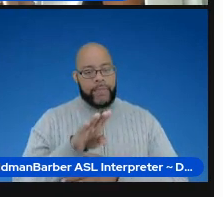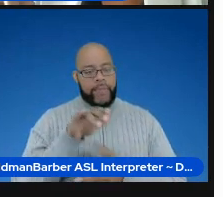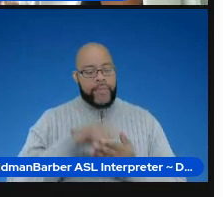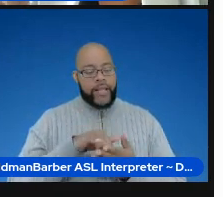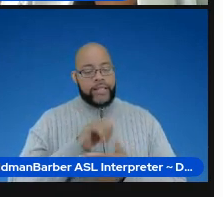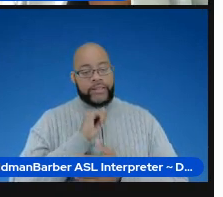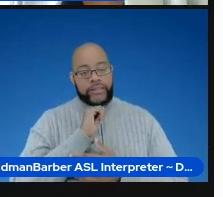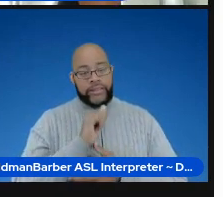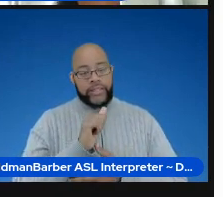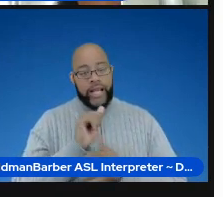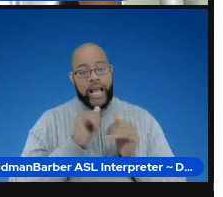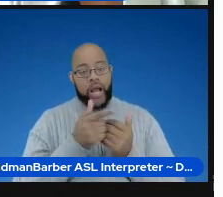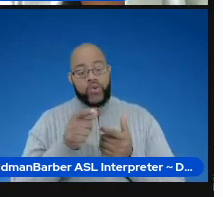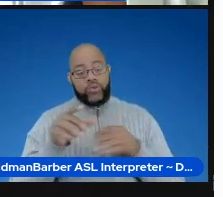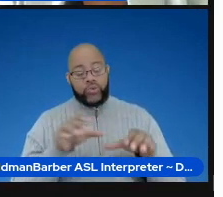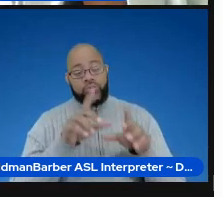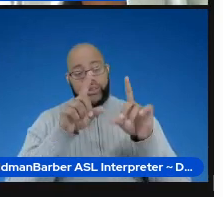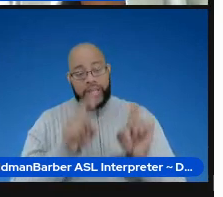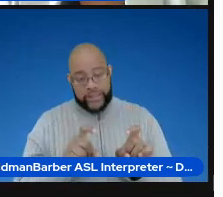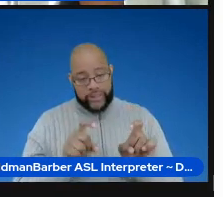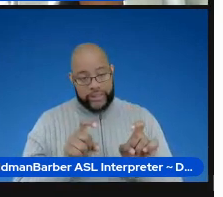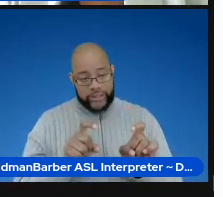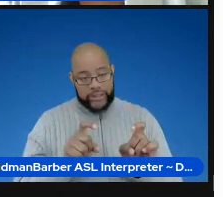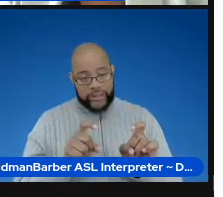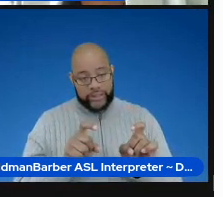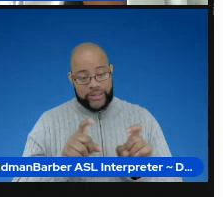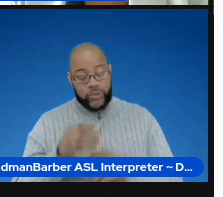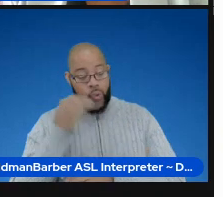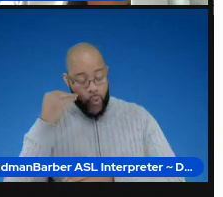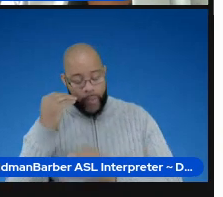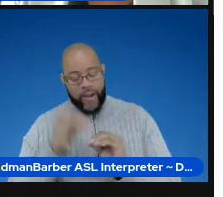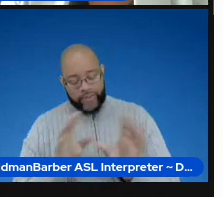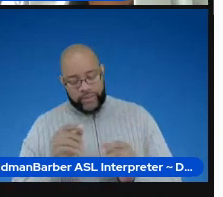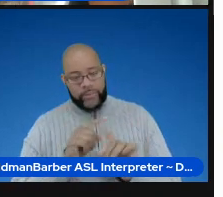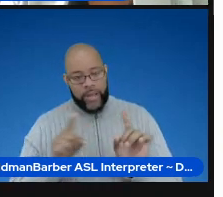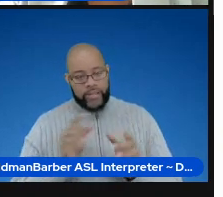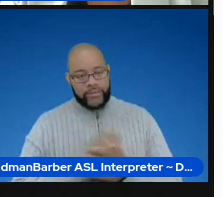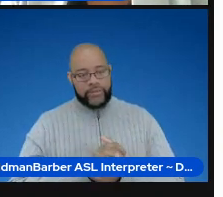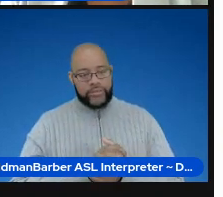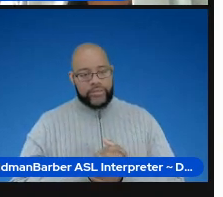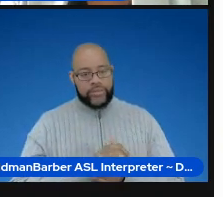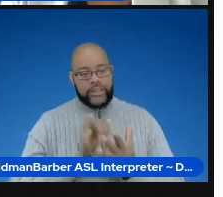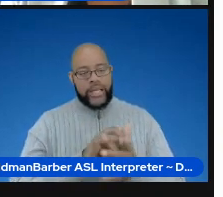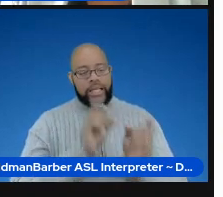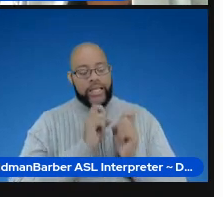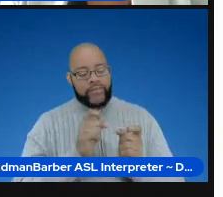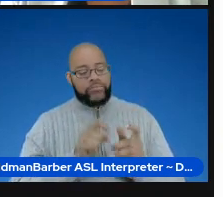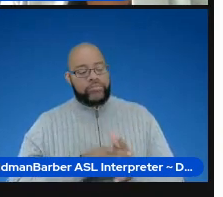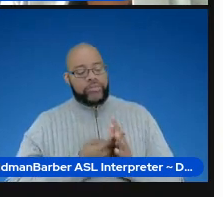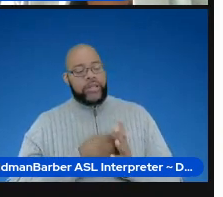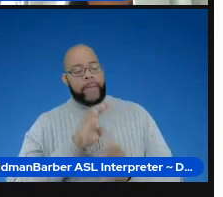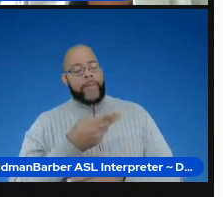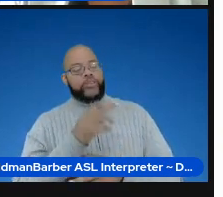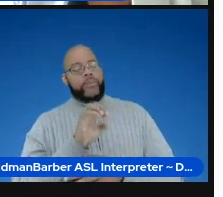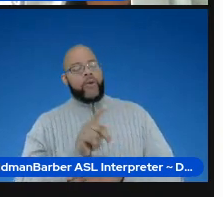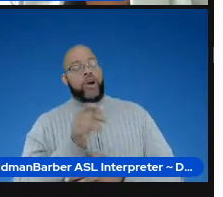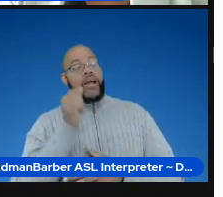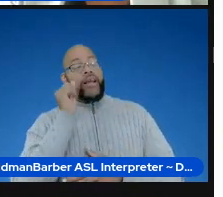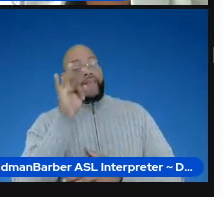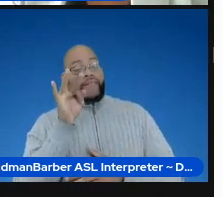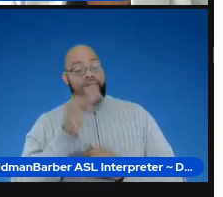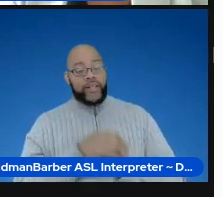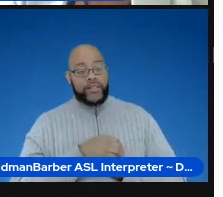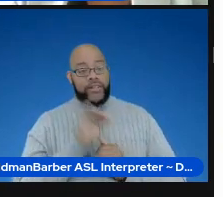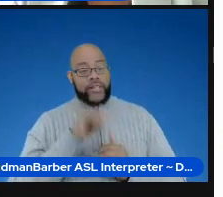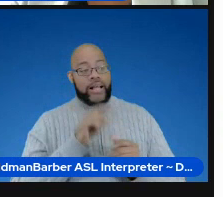not how you would conduct the tests at home, of course, but this gives us an initial benchmark as to whether or not